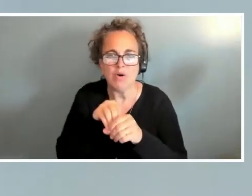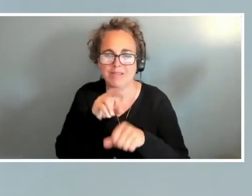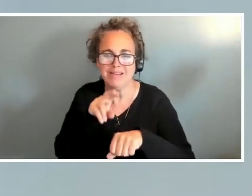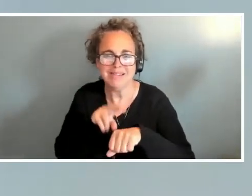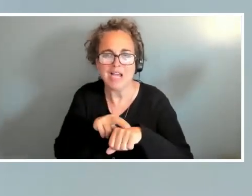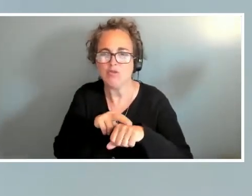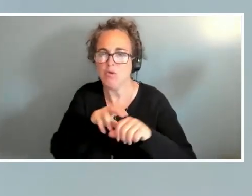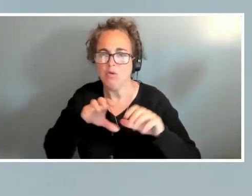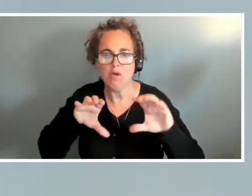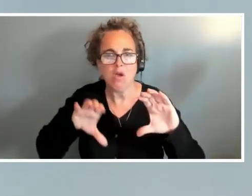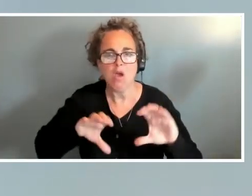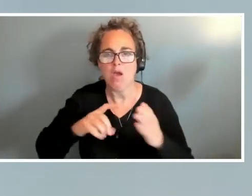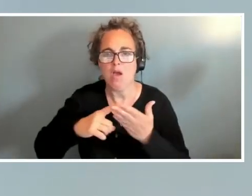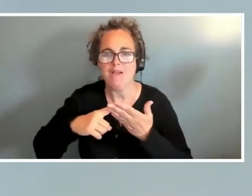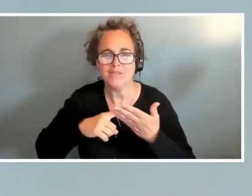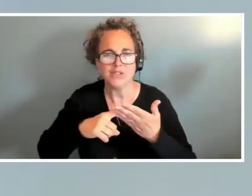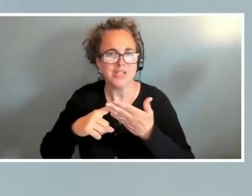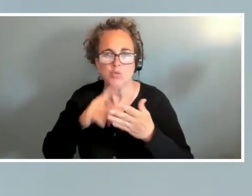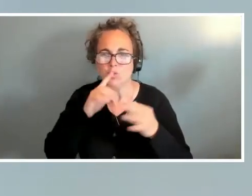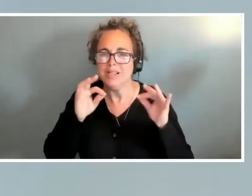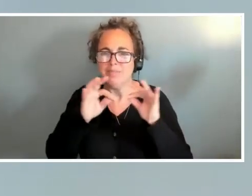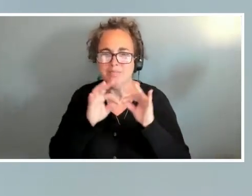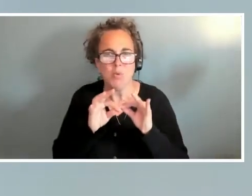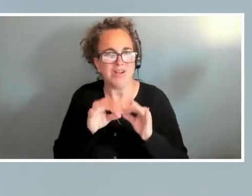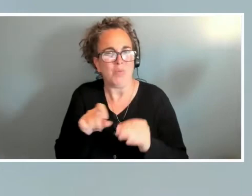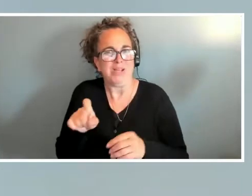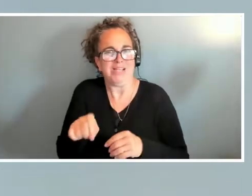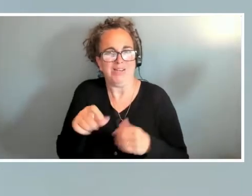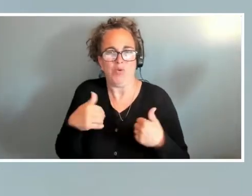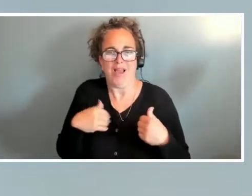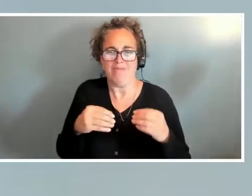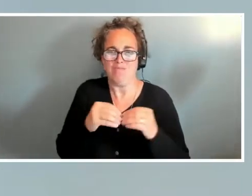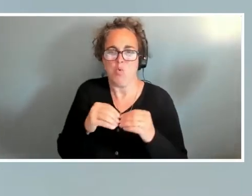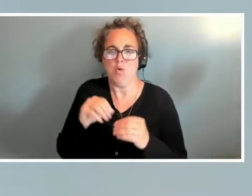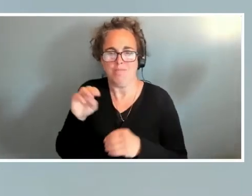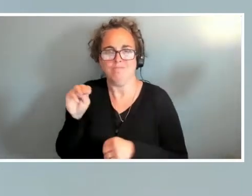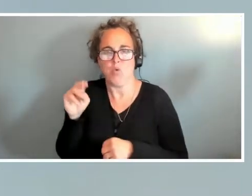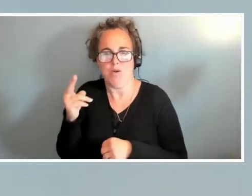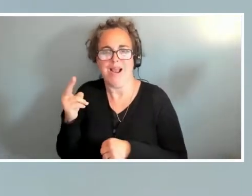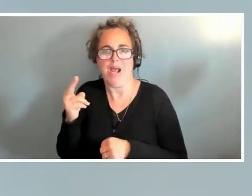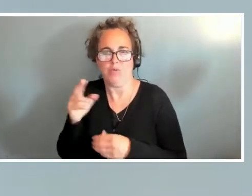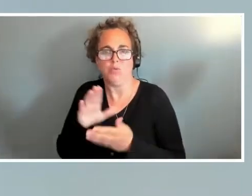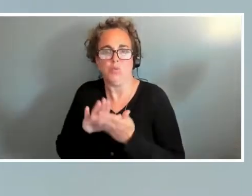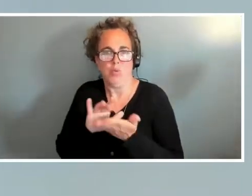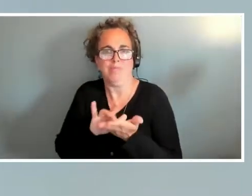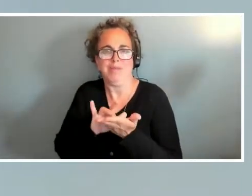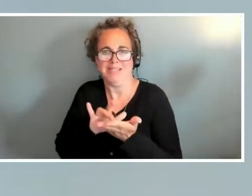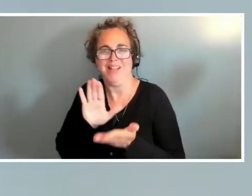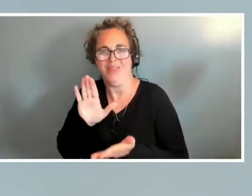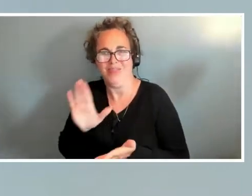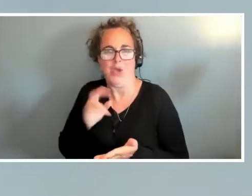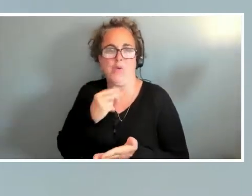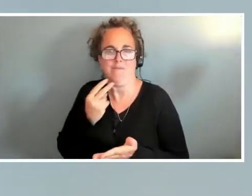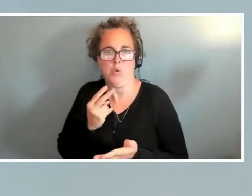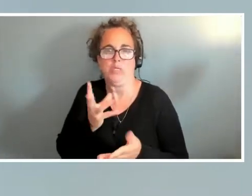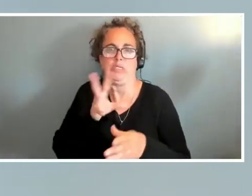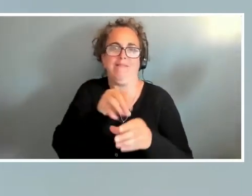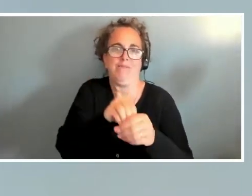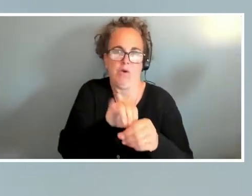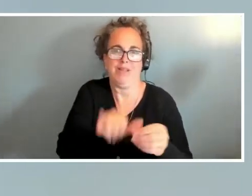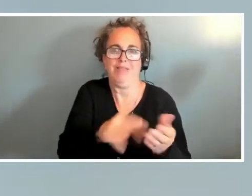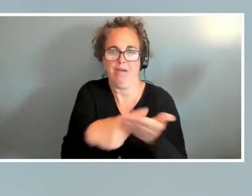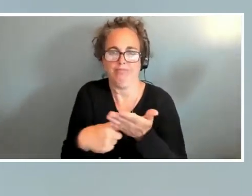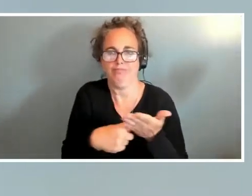were so important and needed to have the Morehouse School of Medicine voice in those. Now, initially, I was a